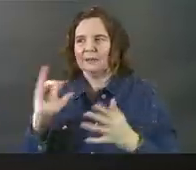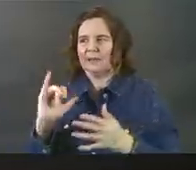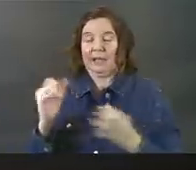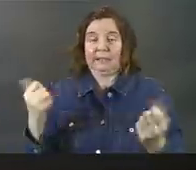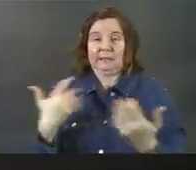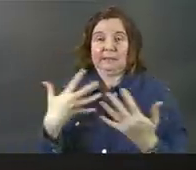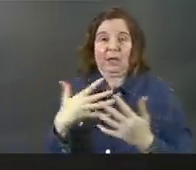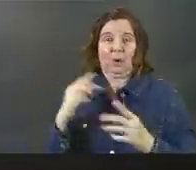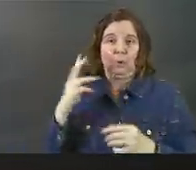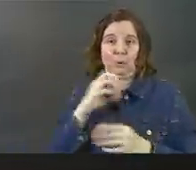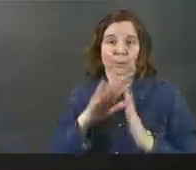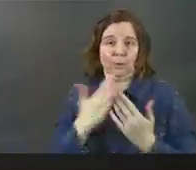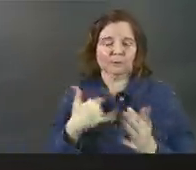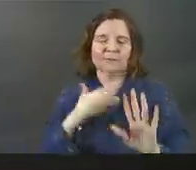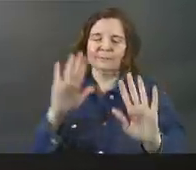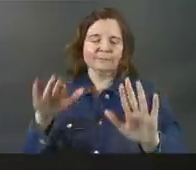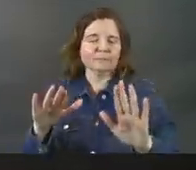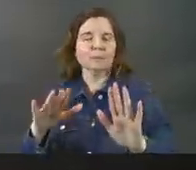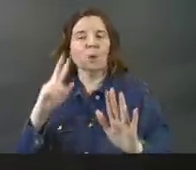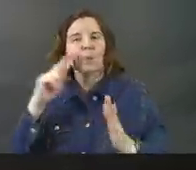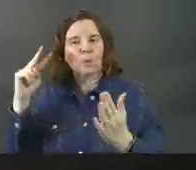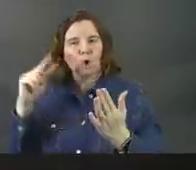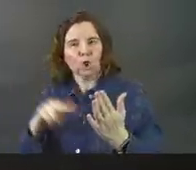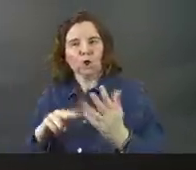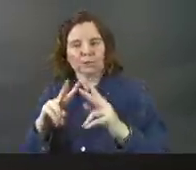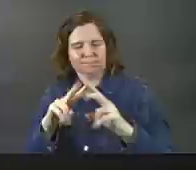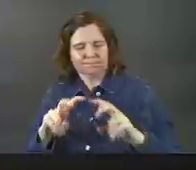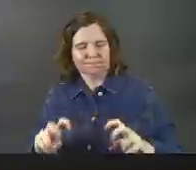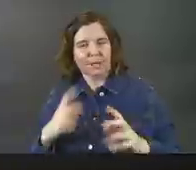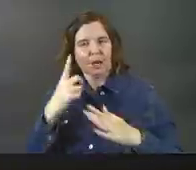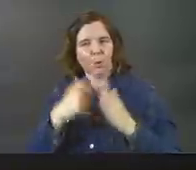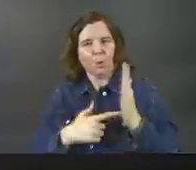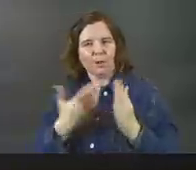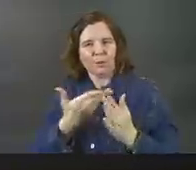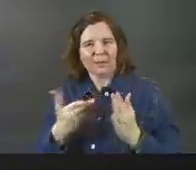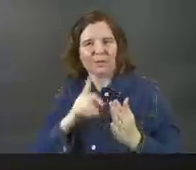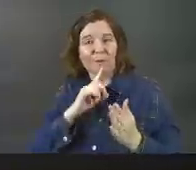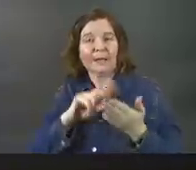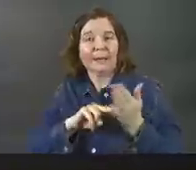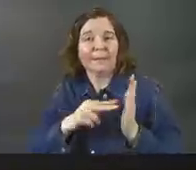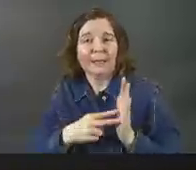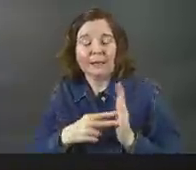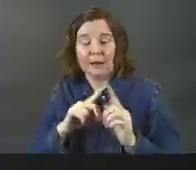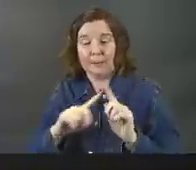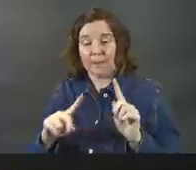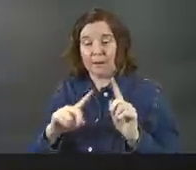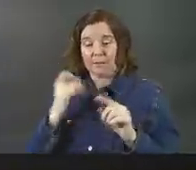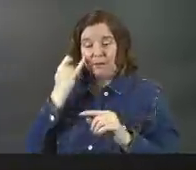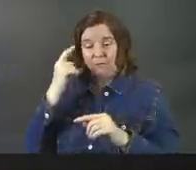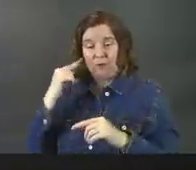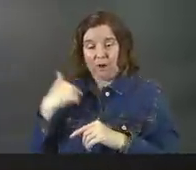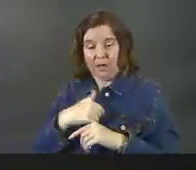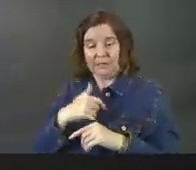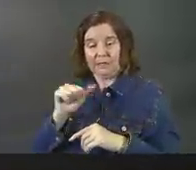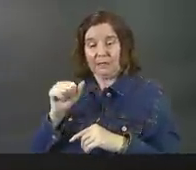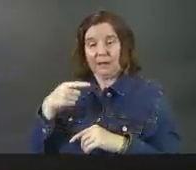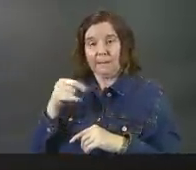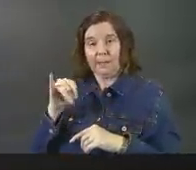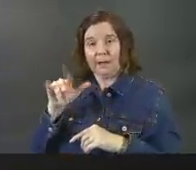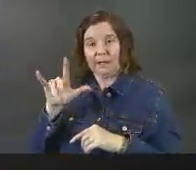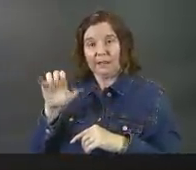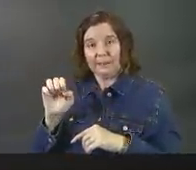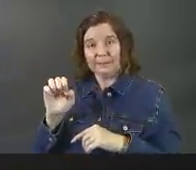kind of a scary, weird book. And so we're going to look at all of that and what those things mean. But the framework for us right now is that